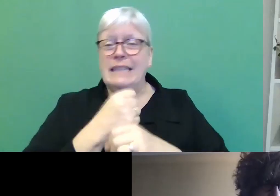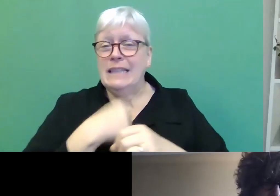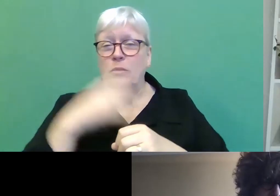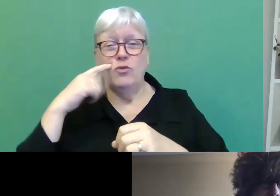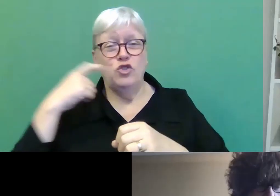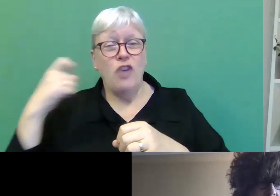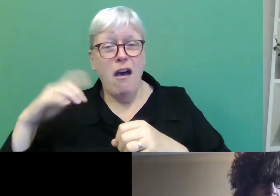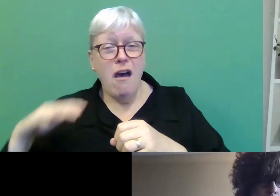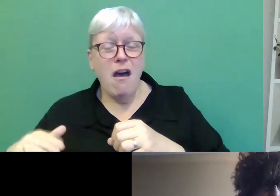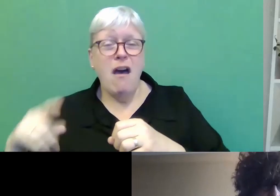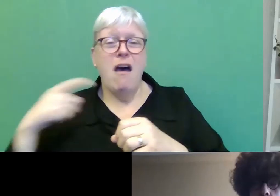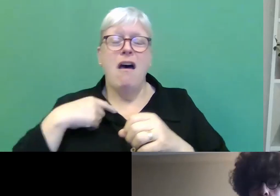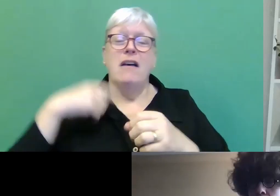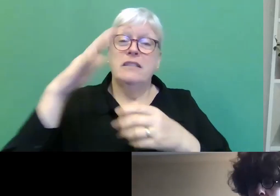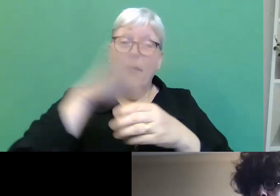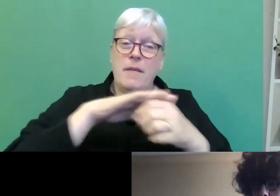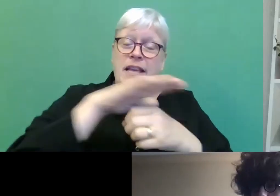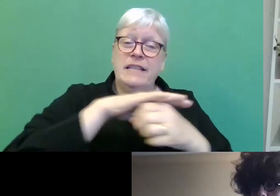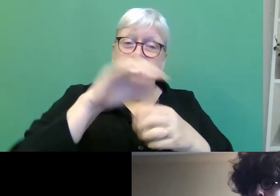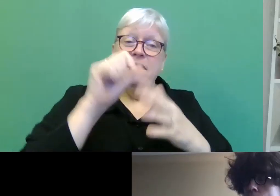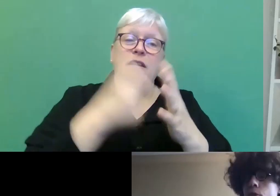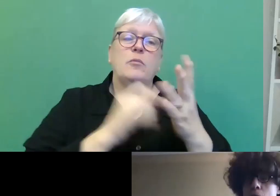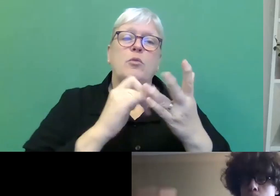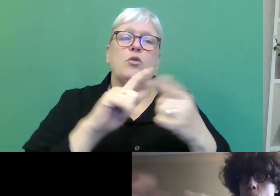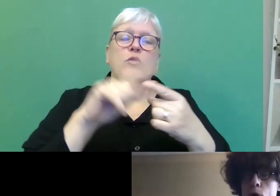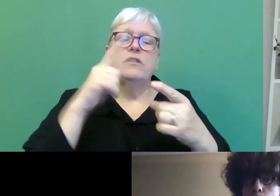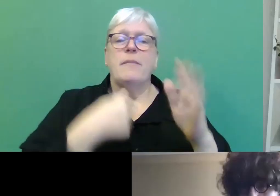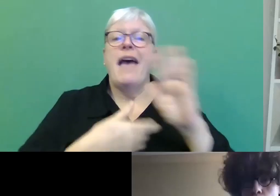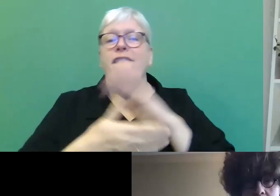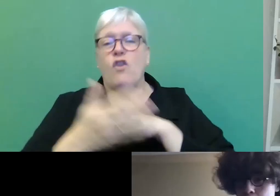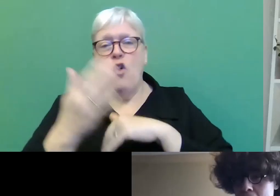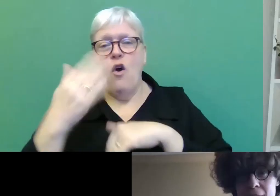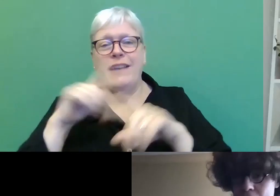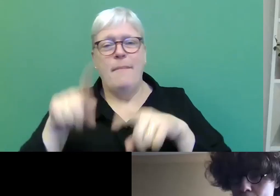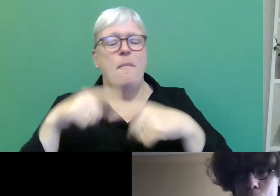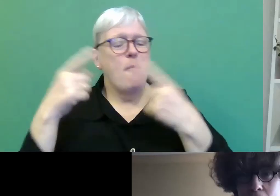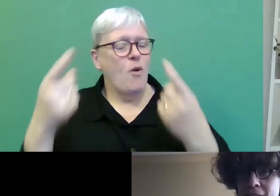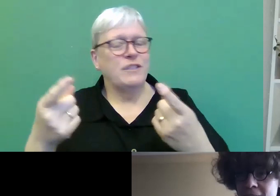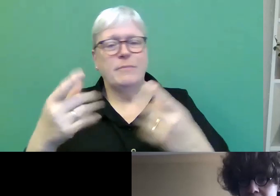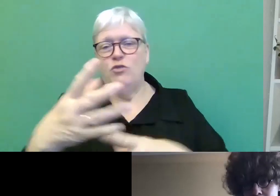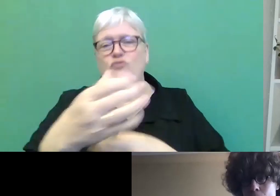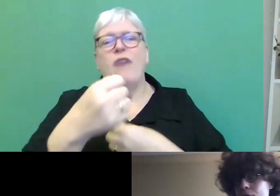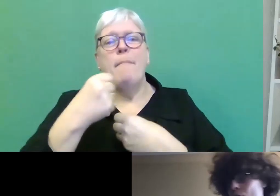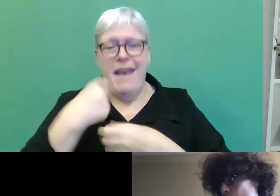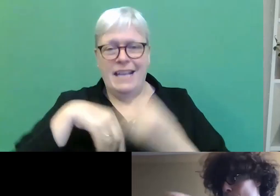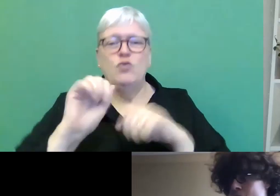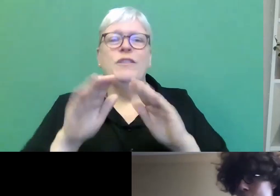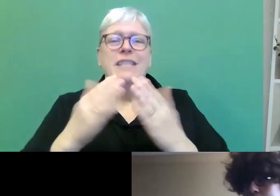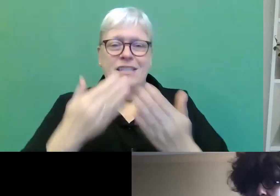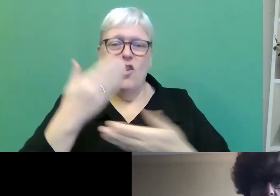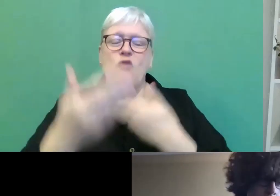of the places that I guess in a prose book I might have taken the reader to that would have been impossible to drag them back into the story because they were